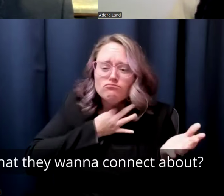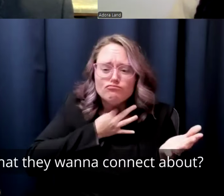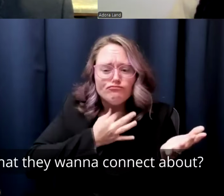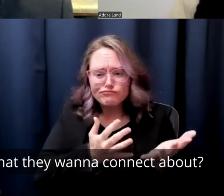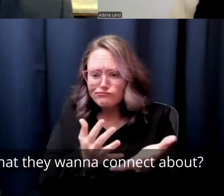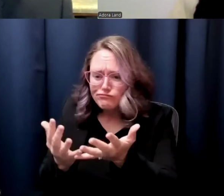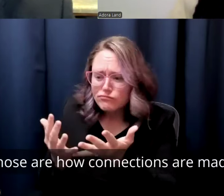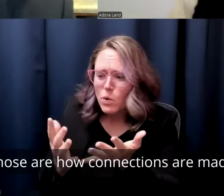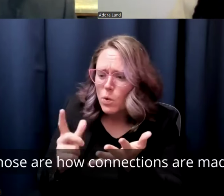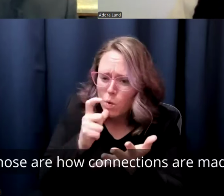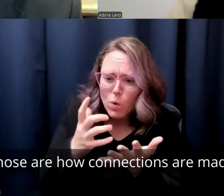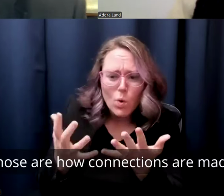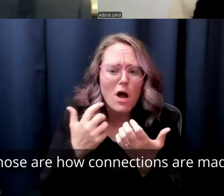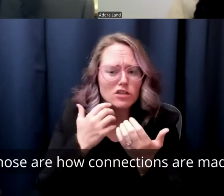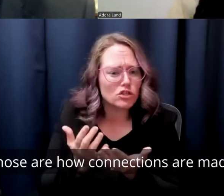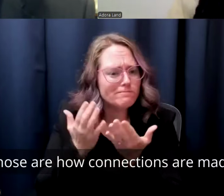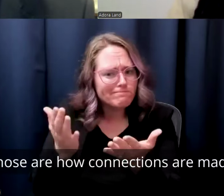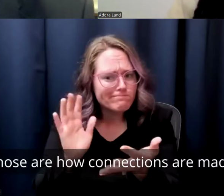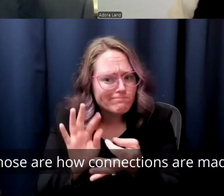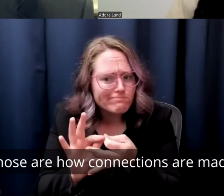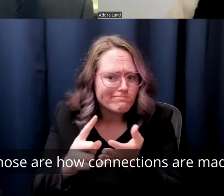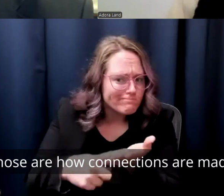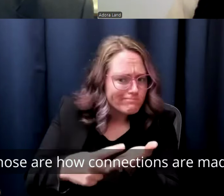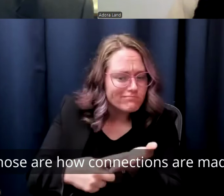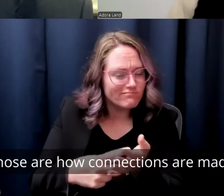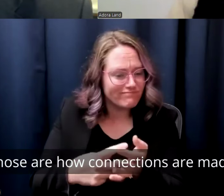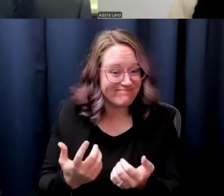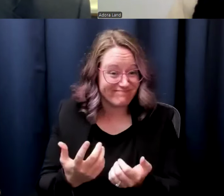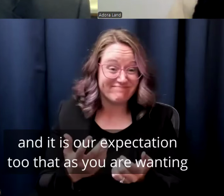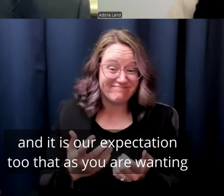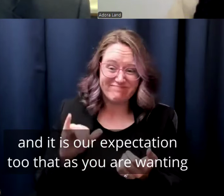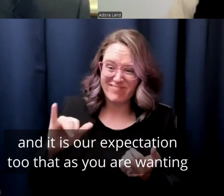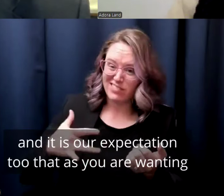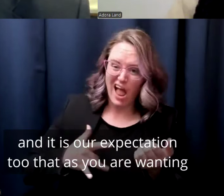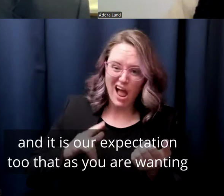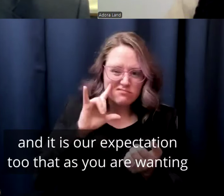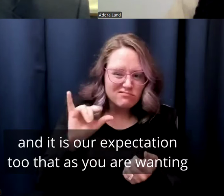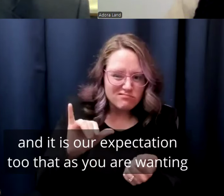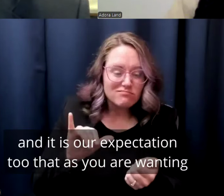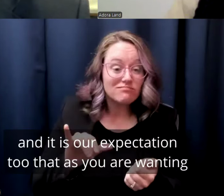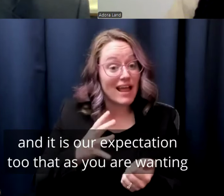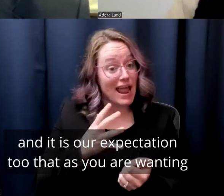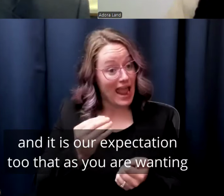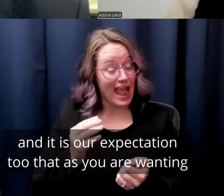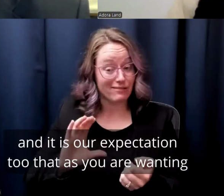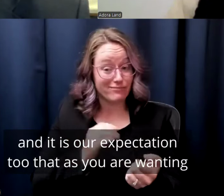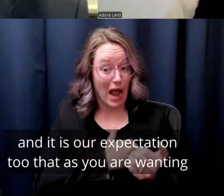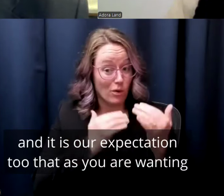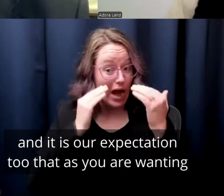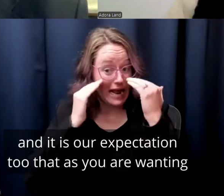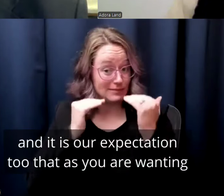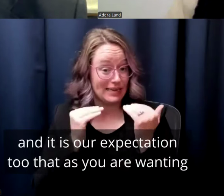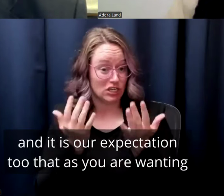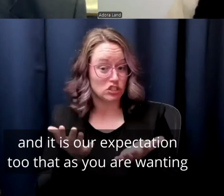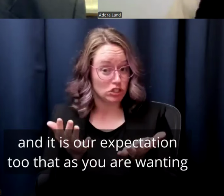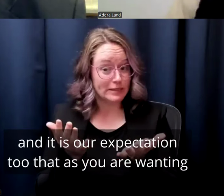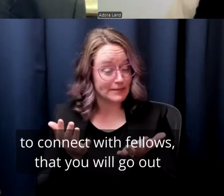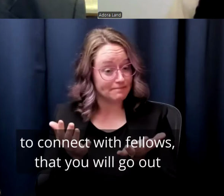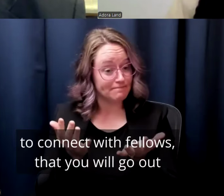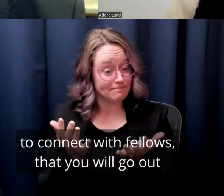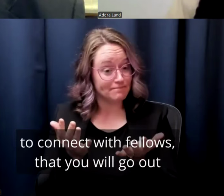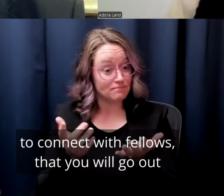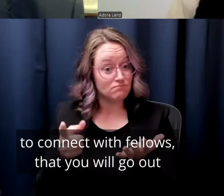connect about? And those are how connections are made. And it is our expectation, too, that as you are